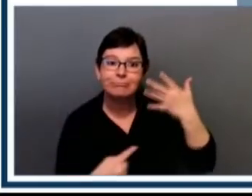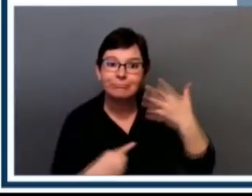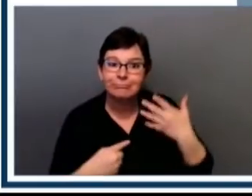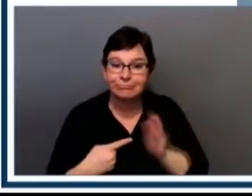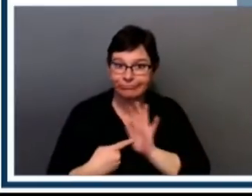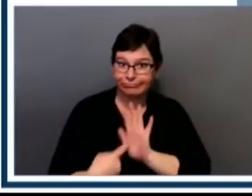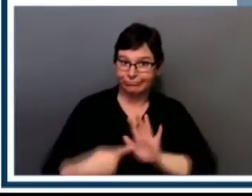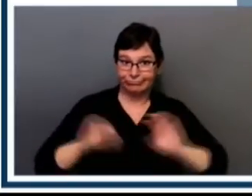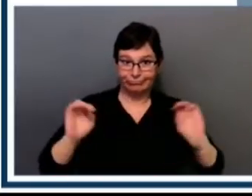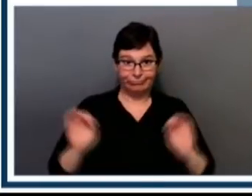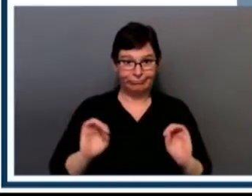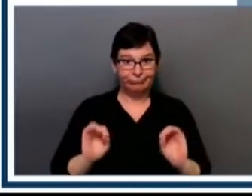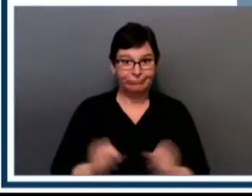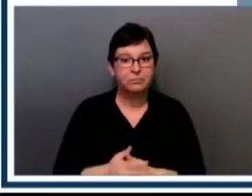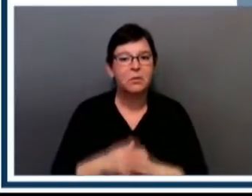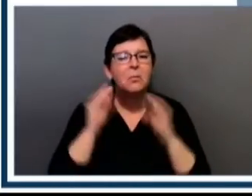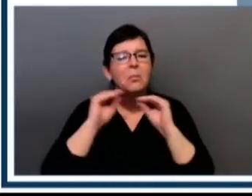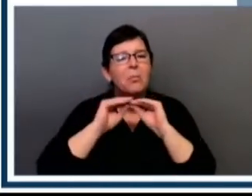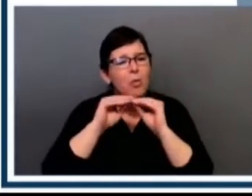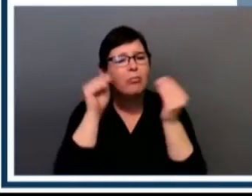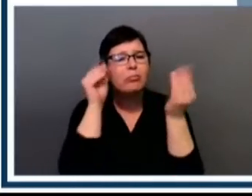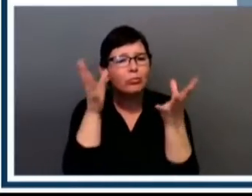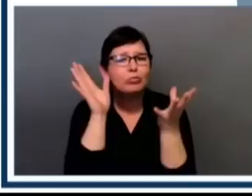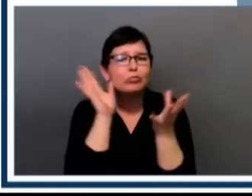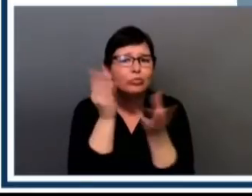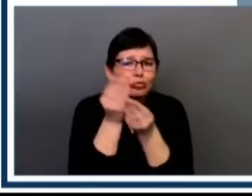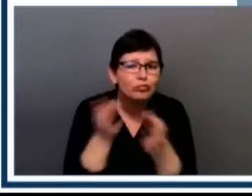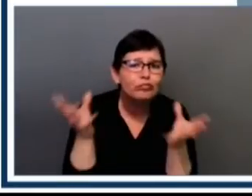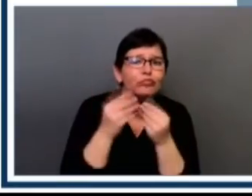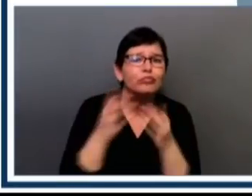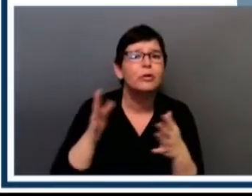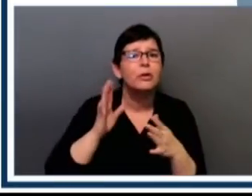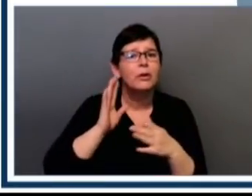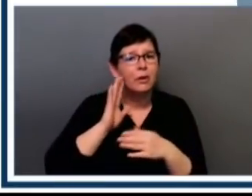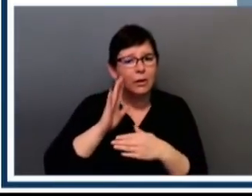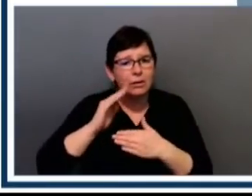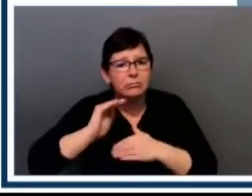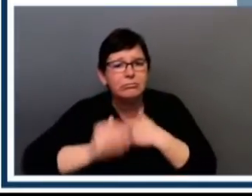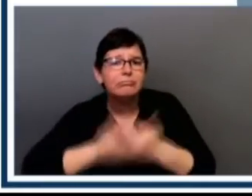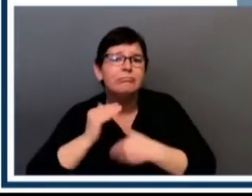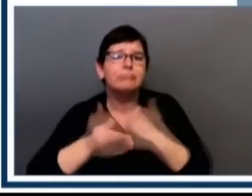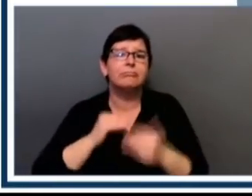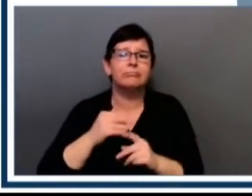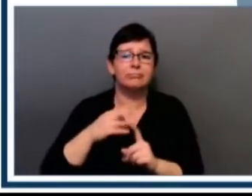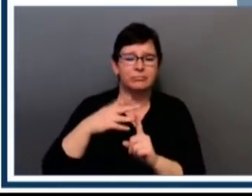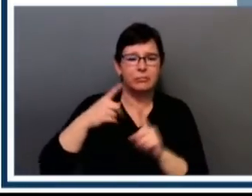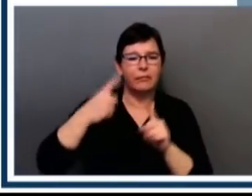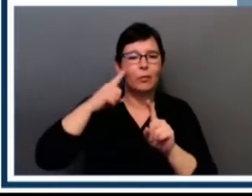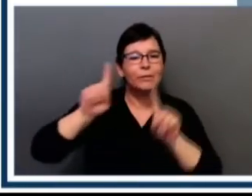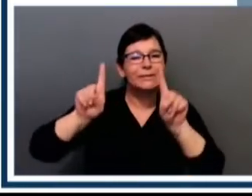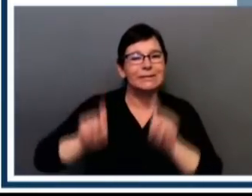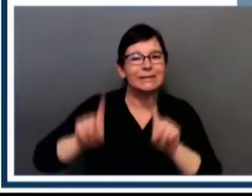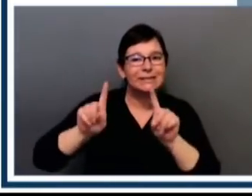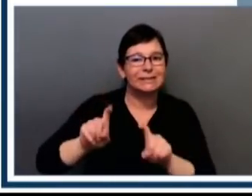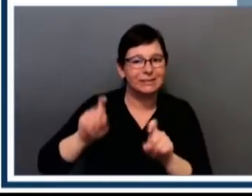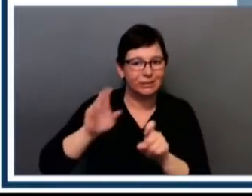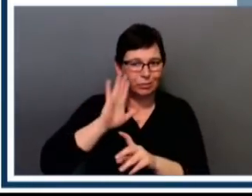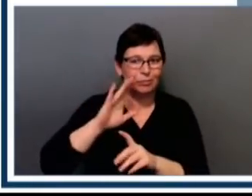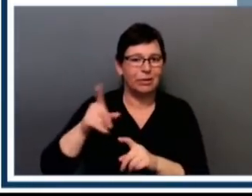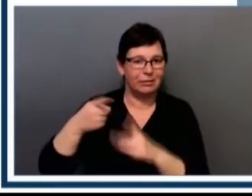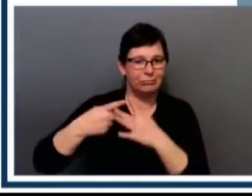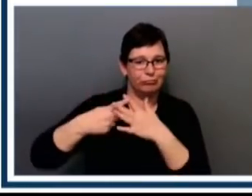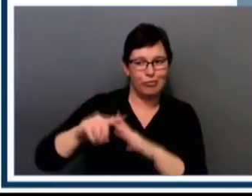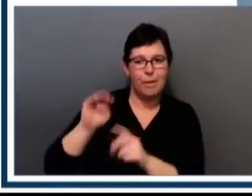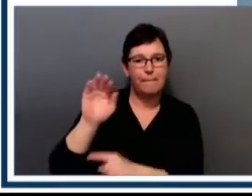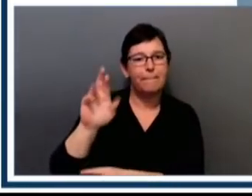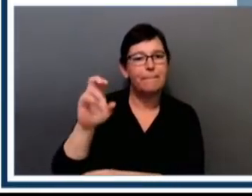Health Authority's website. And we will also be moving from daily to weekly reporting in Phase